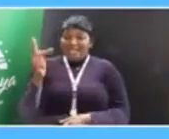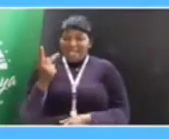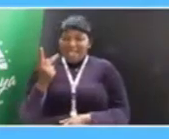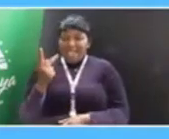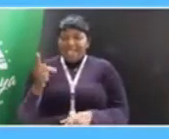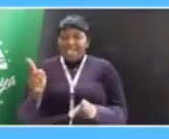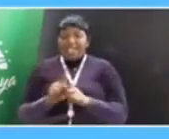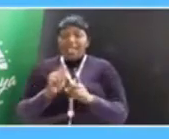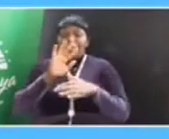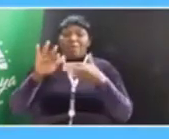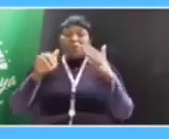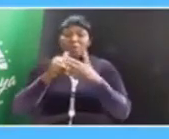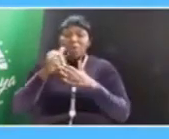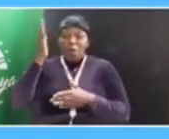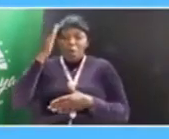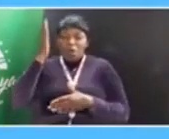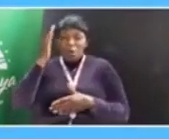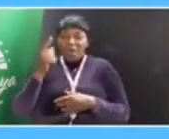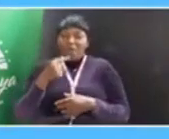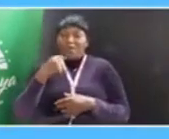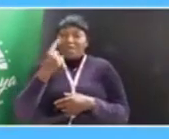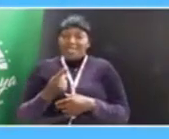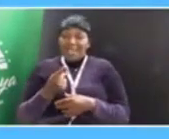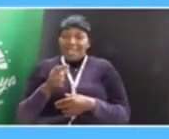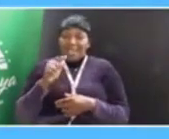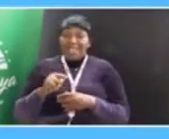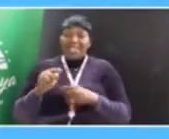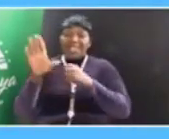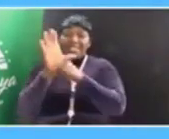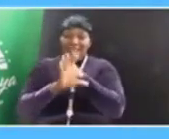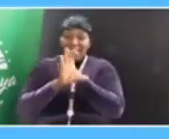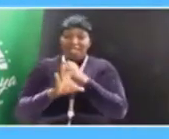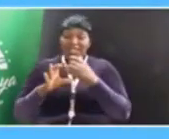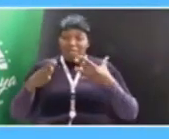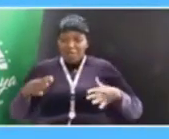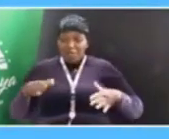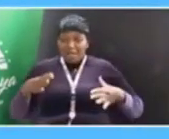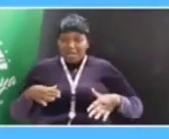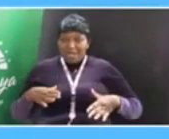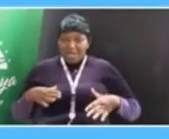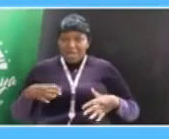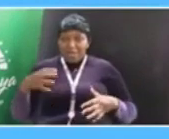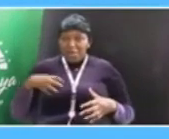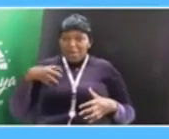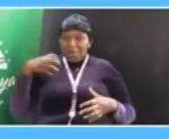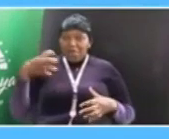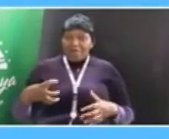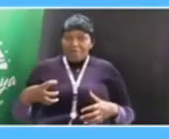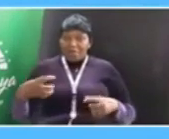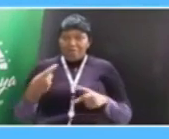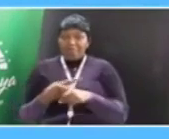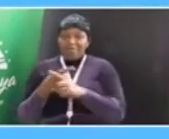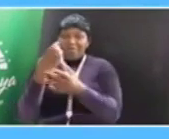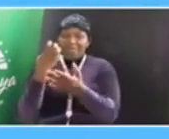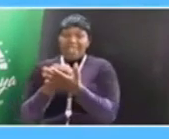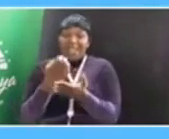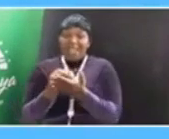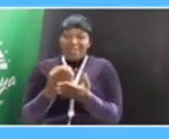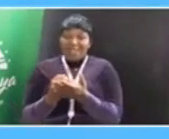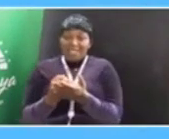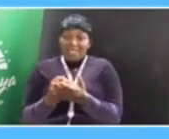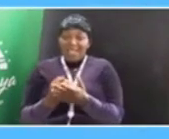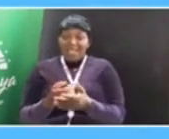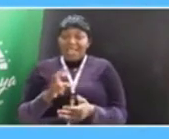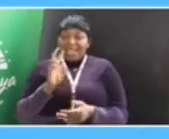we all know and has been said ably, is the cradle of humanity, with a wealth of archaeological evidence identifying the East